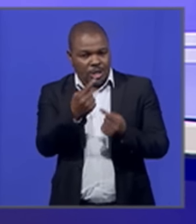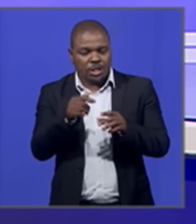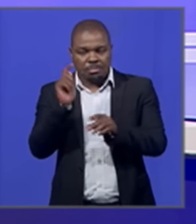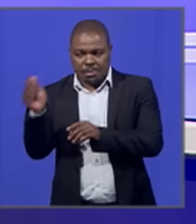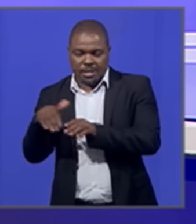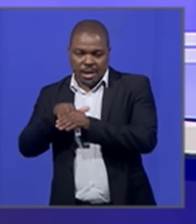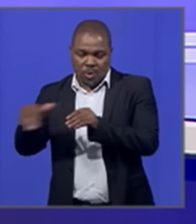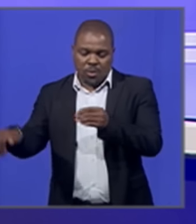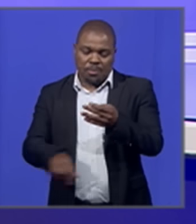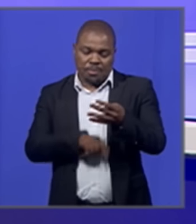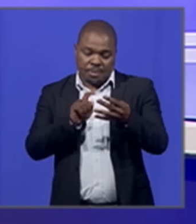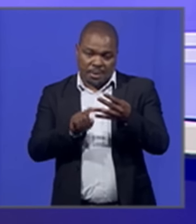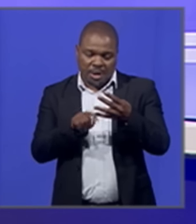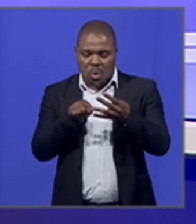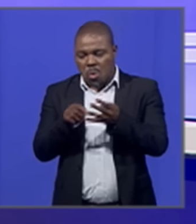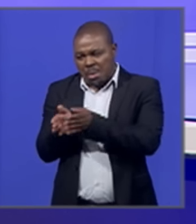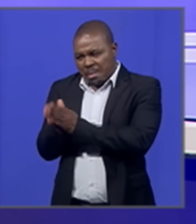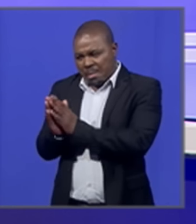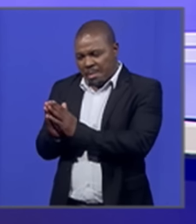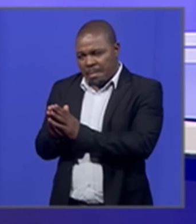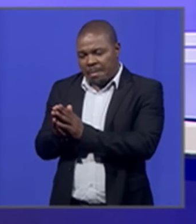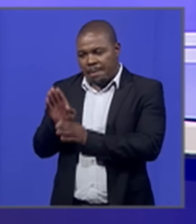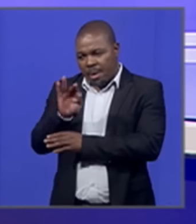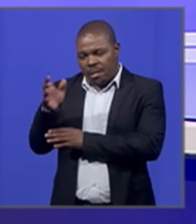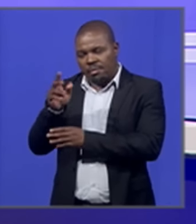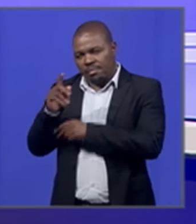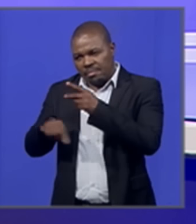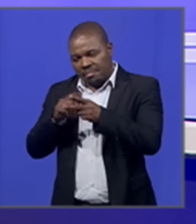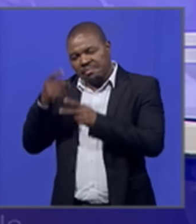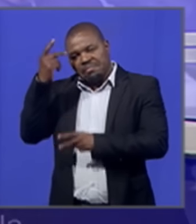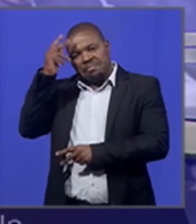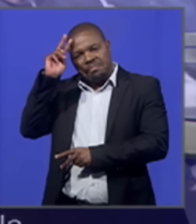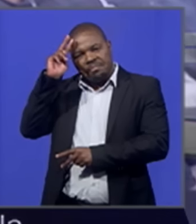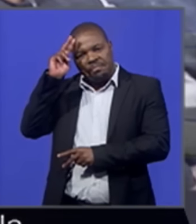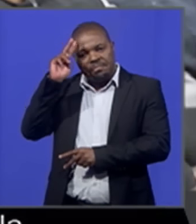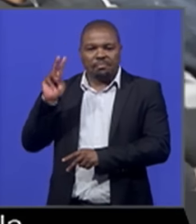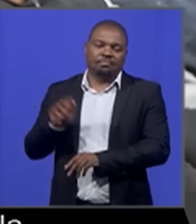o emišitše ka go dira kgopelo ya peila.